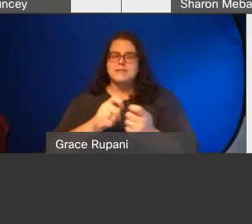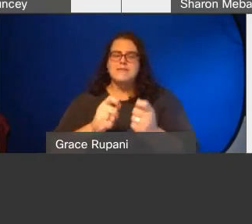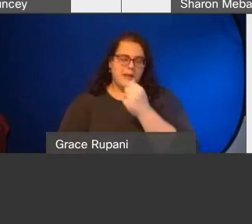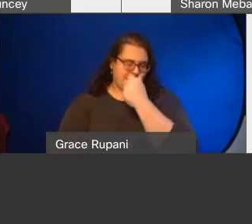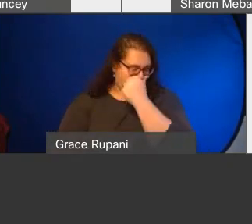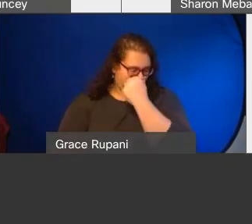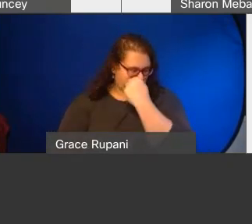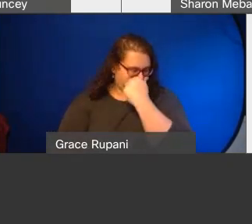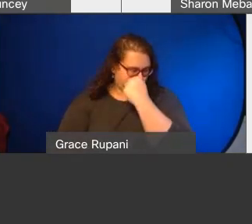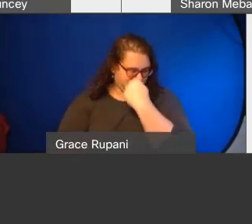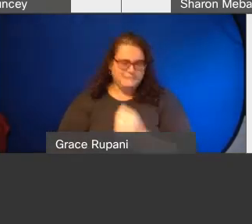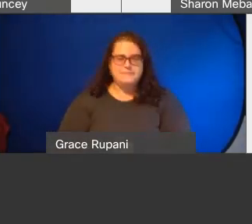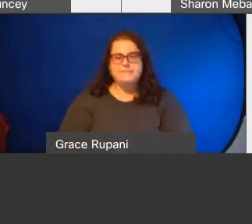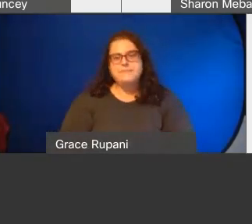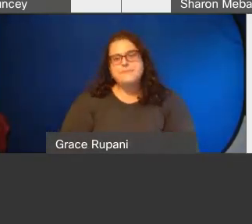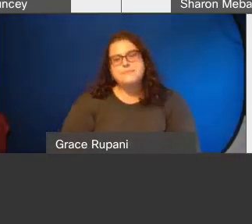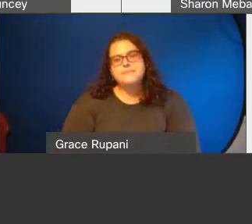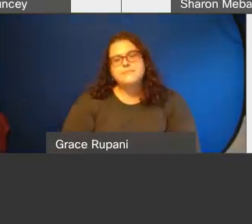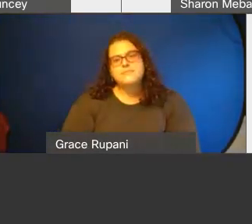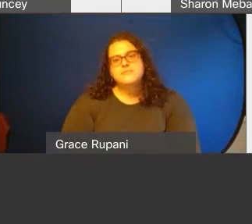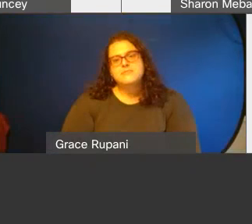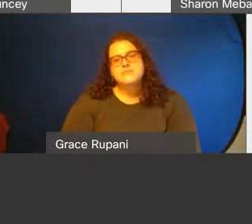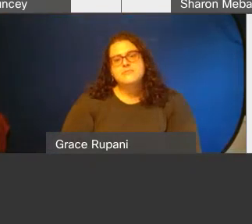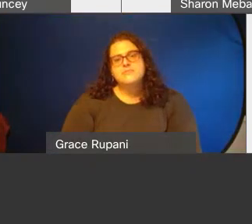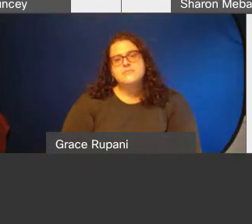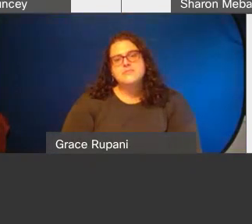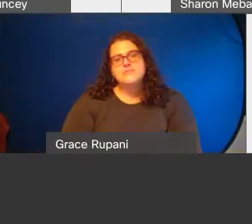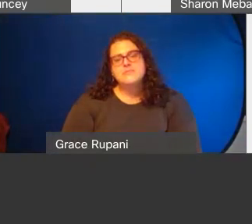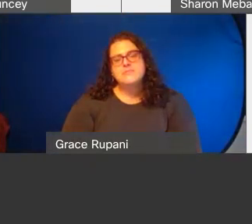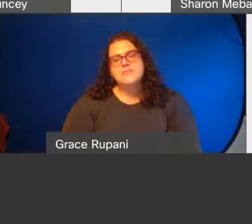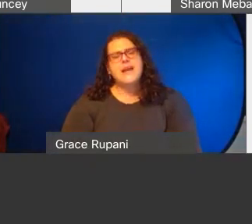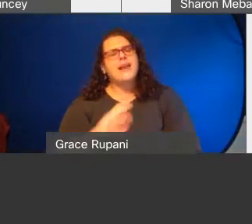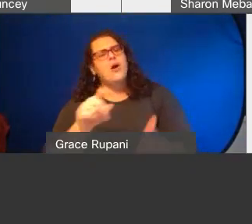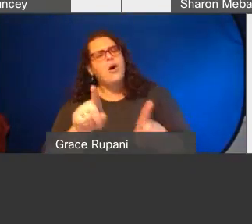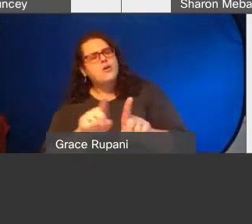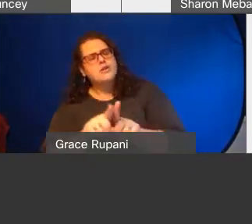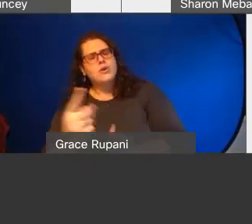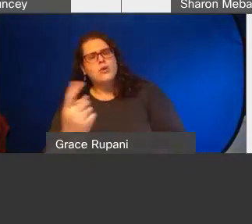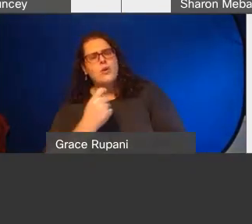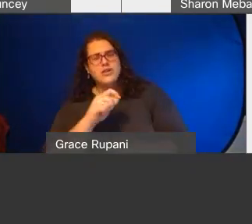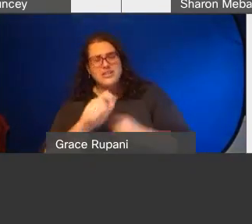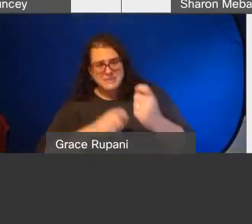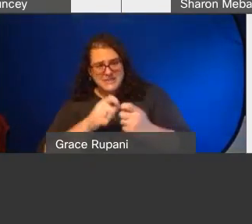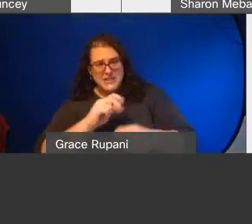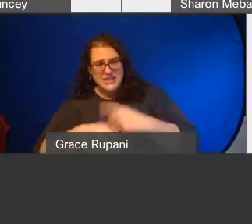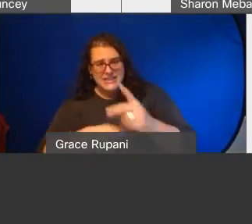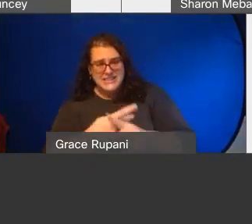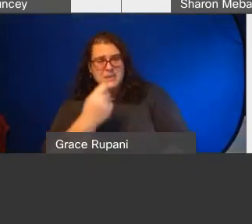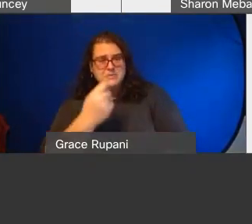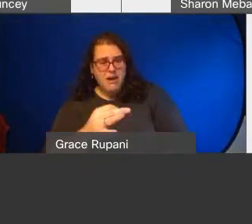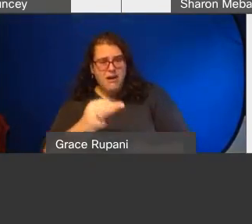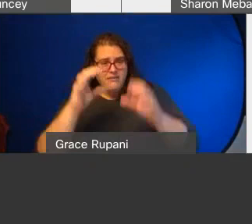Are there specific types of goggles or eyeglasses that all must wear? Example, safety, chemical